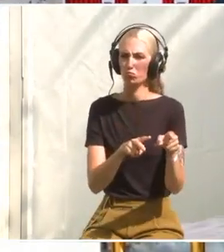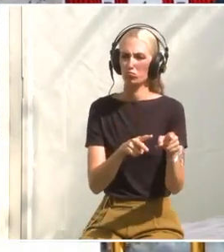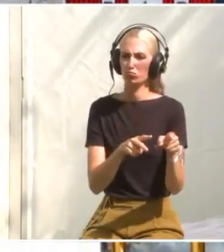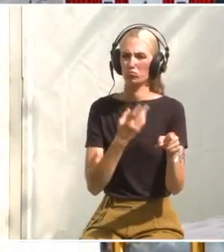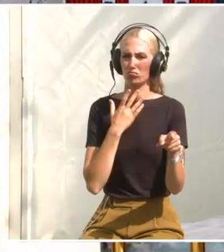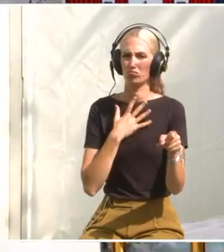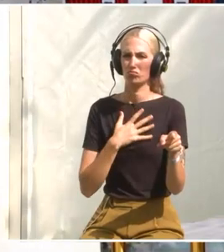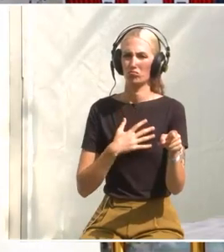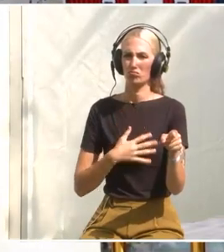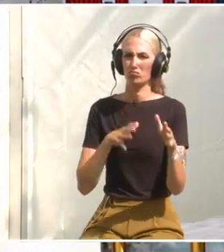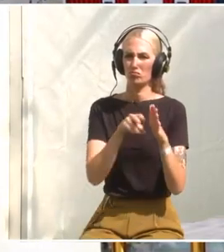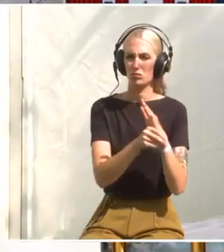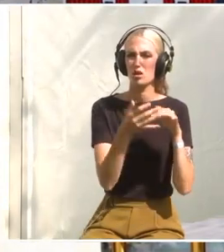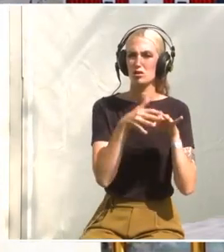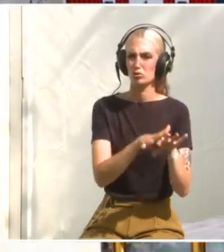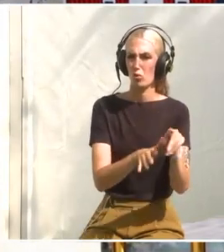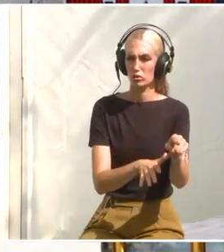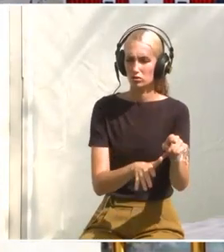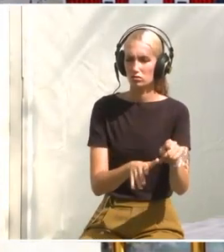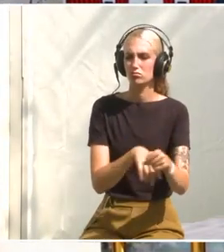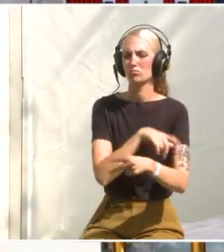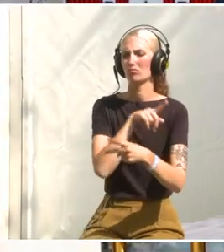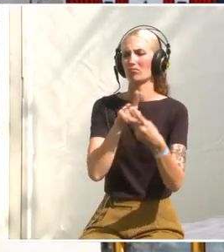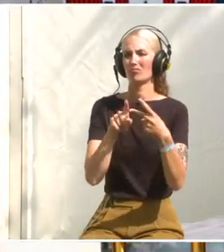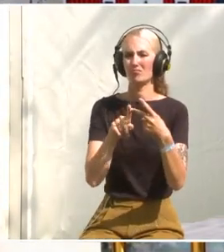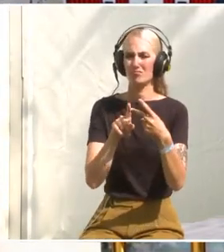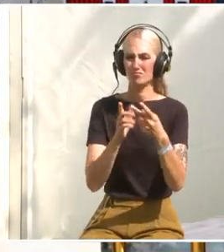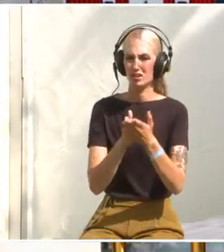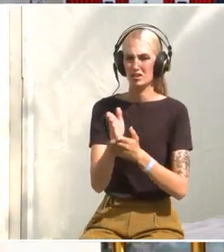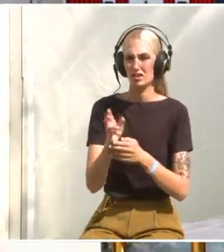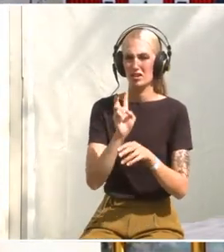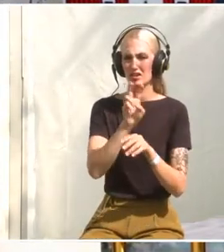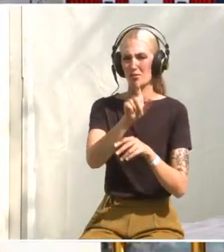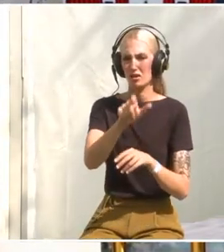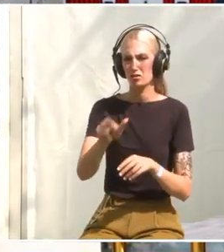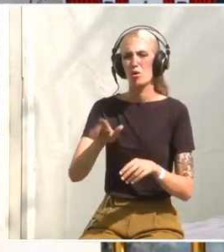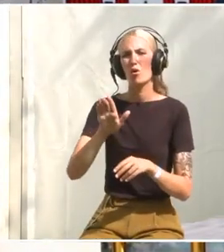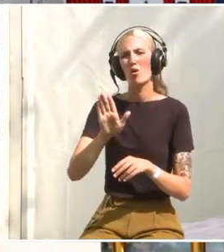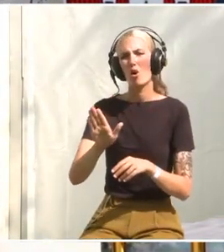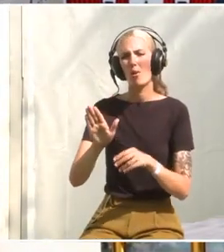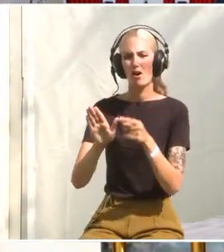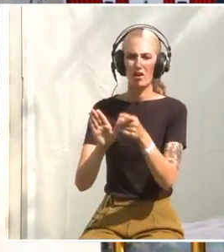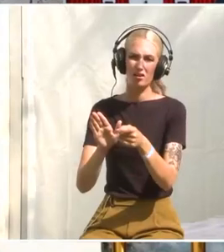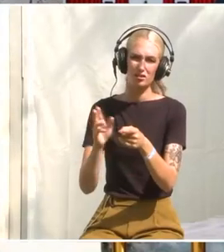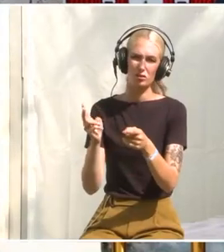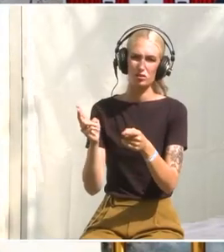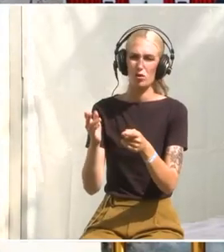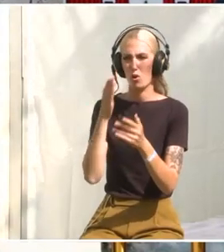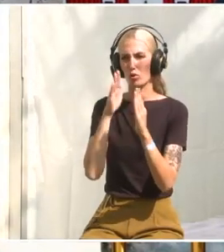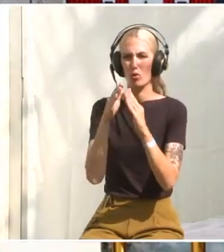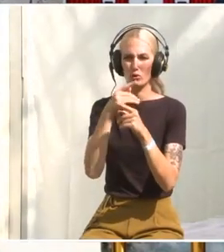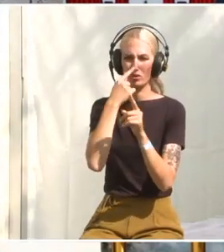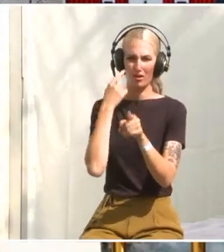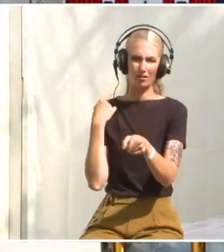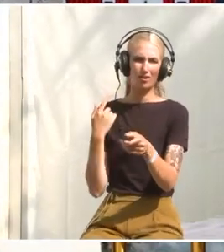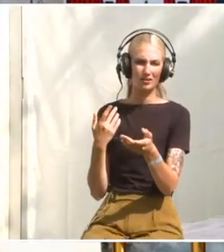the infrastructure is there. Another type of digital nomads are those who really go back to their roots. So this is kind of very often